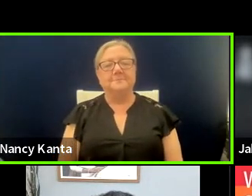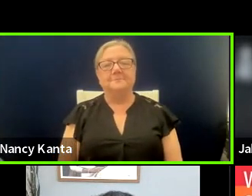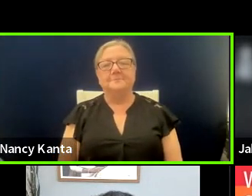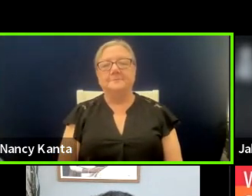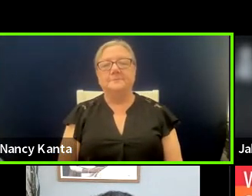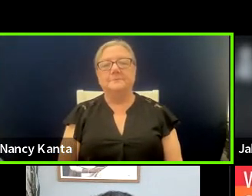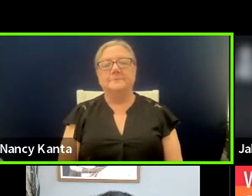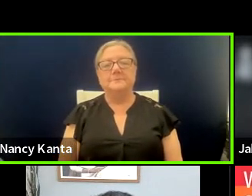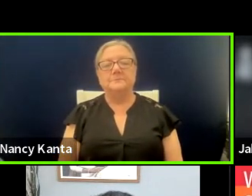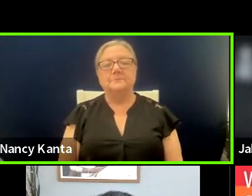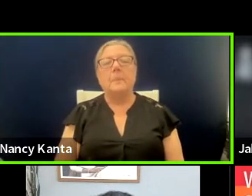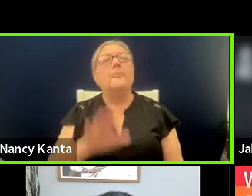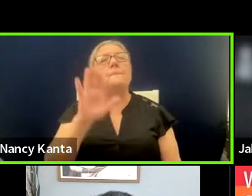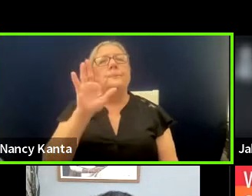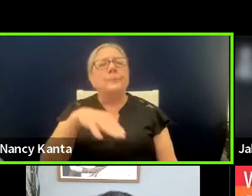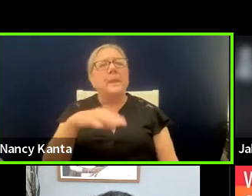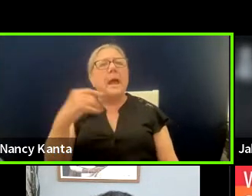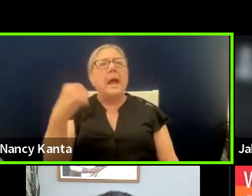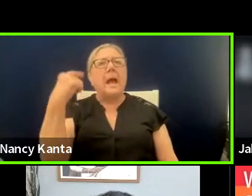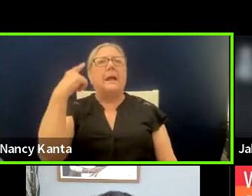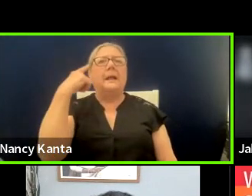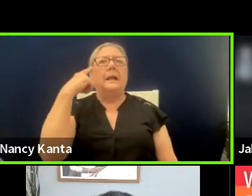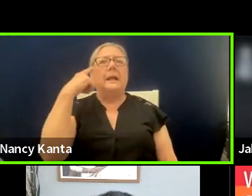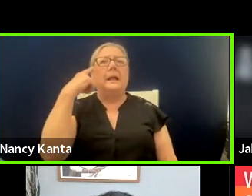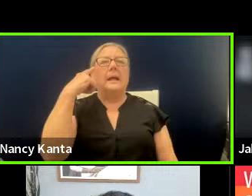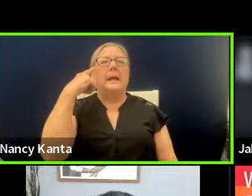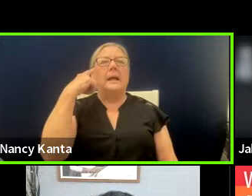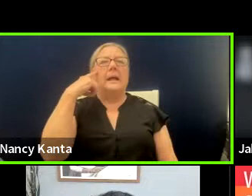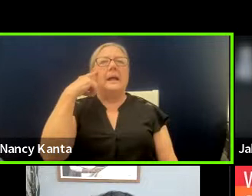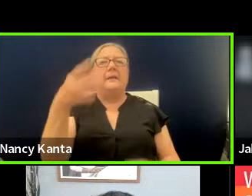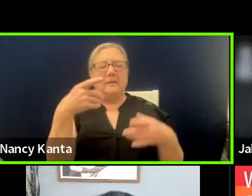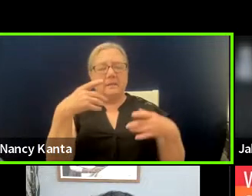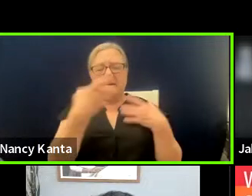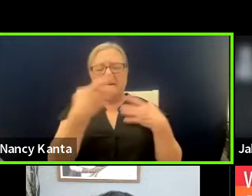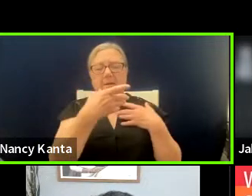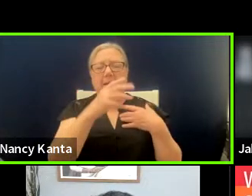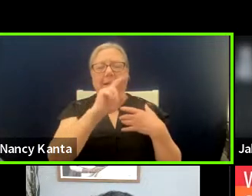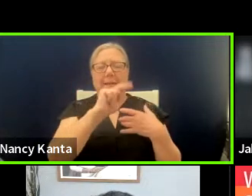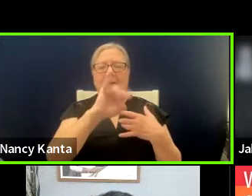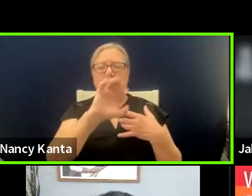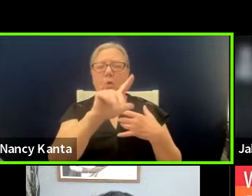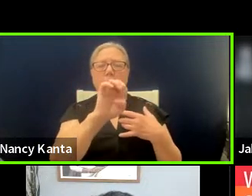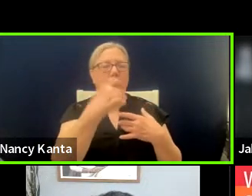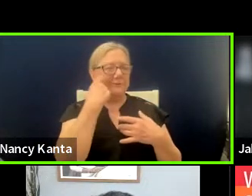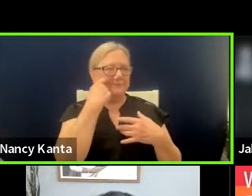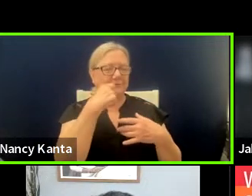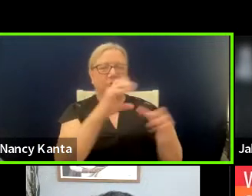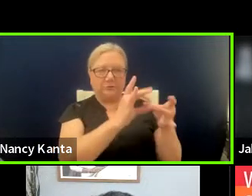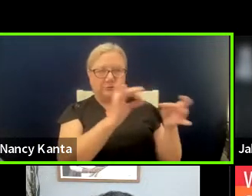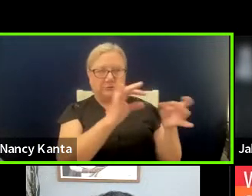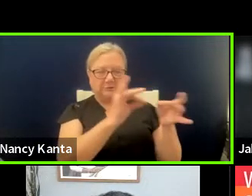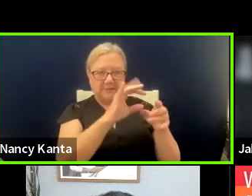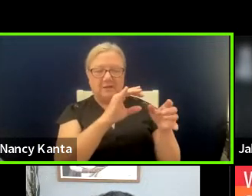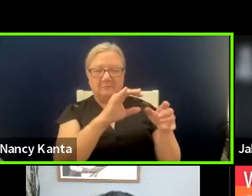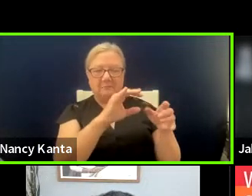So I think in alignment with what Nicole was saying, I